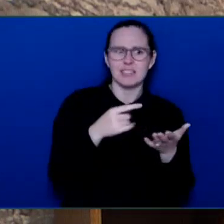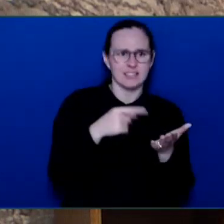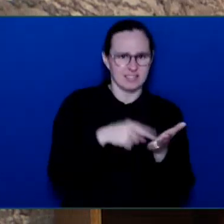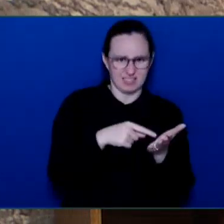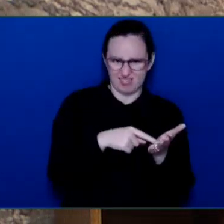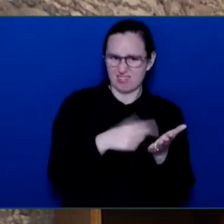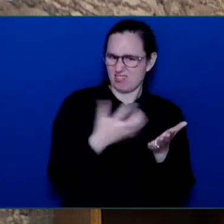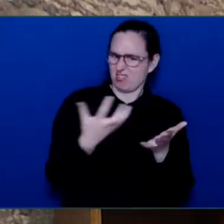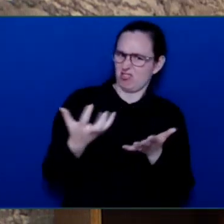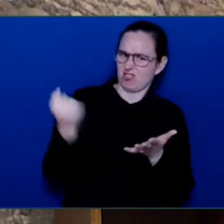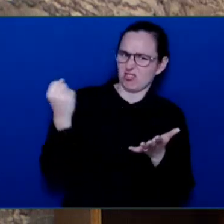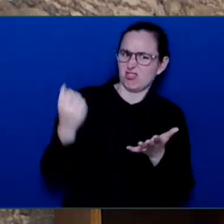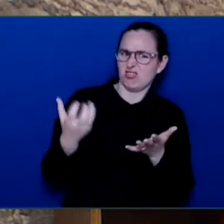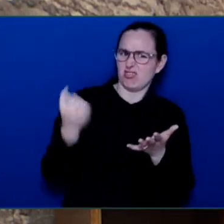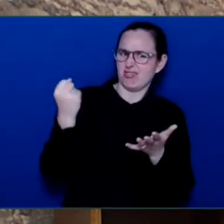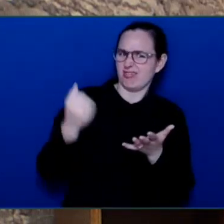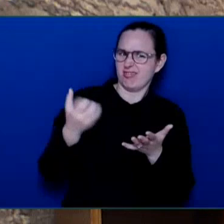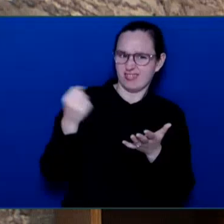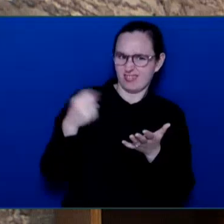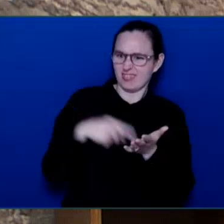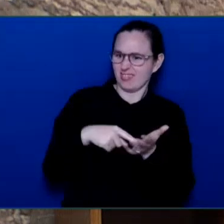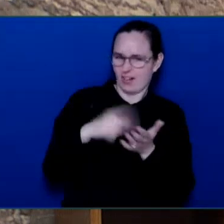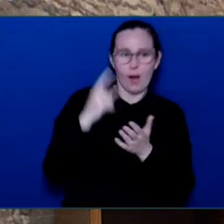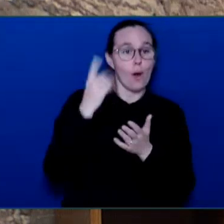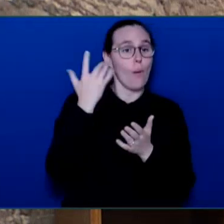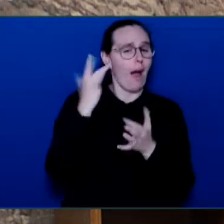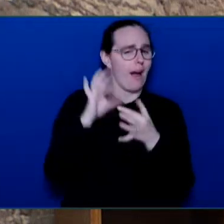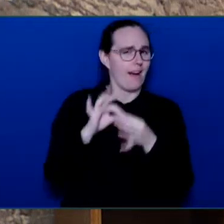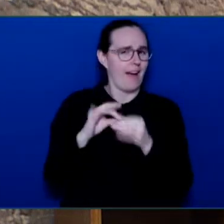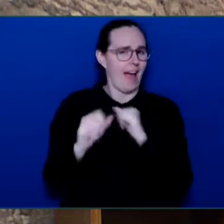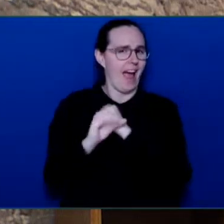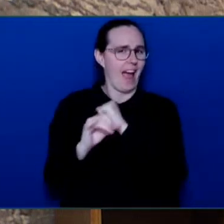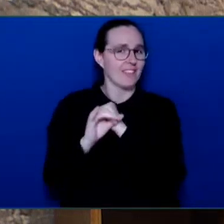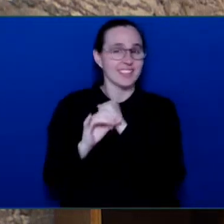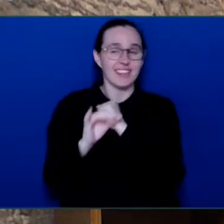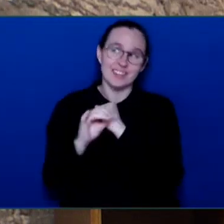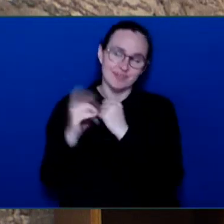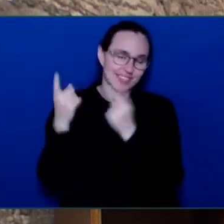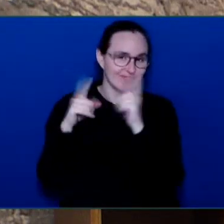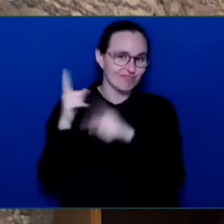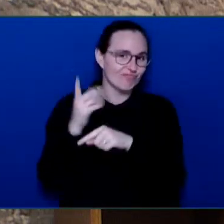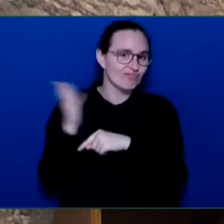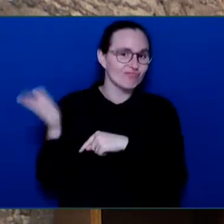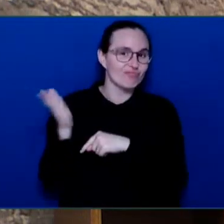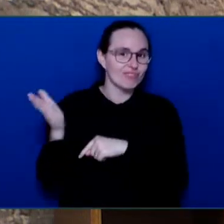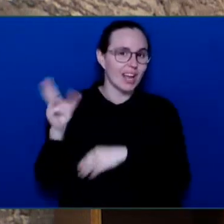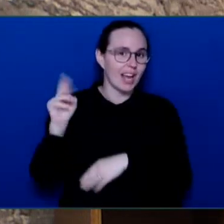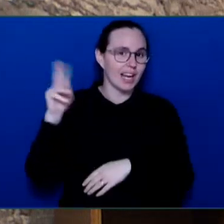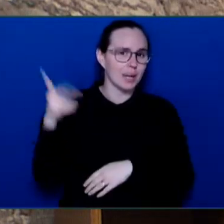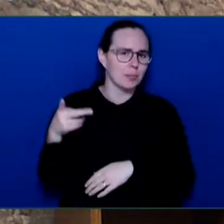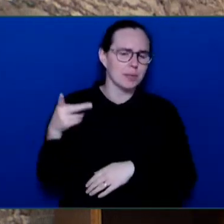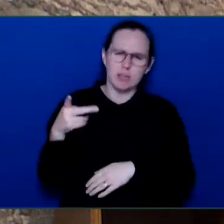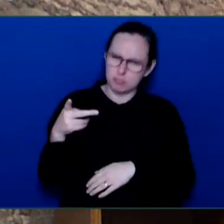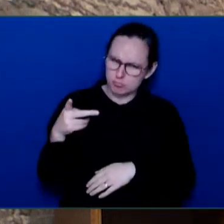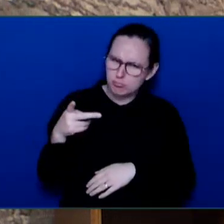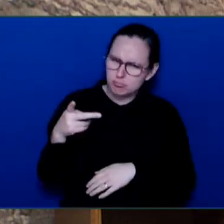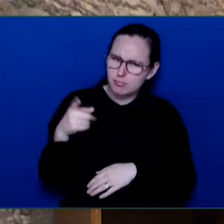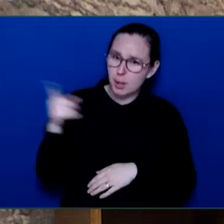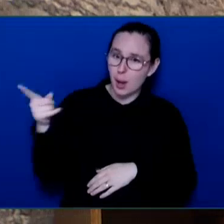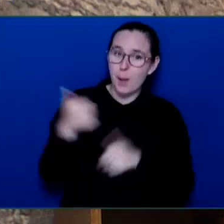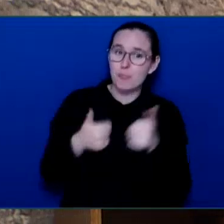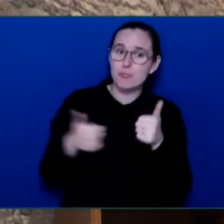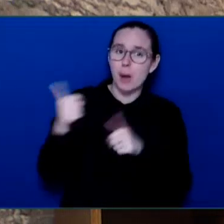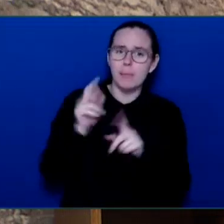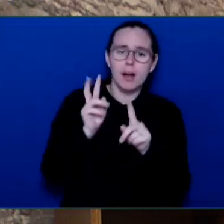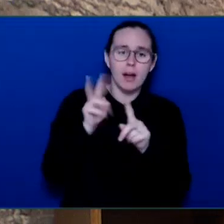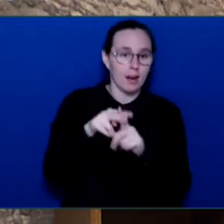Premier's appointment of Marie Della Mattia, former president of Now Communications, now as Deputy Minister of Government